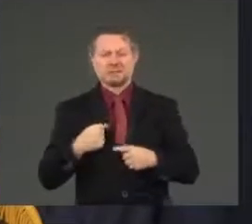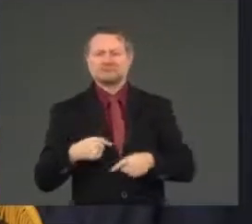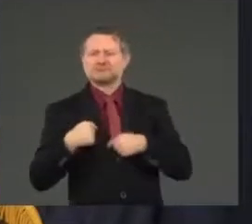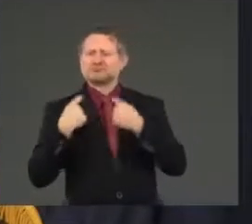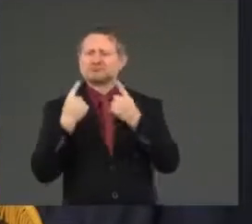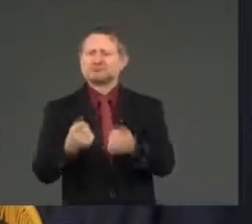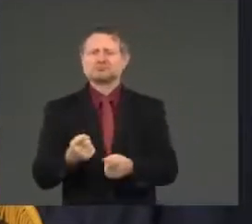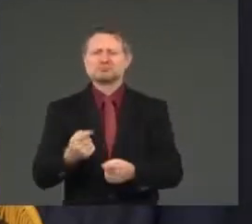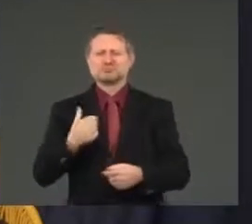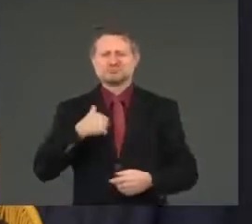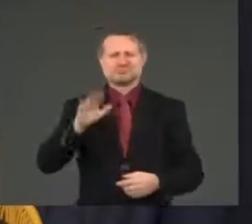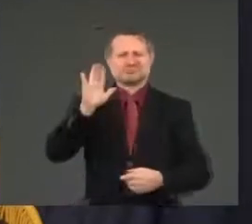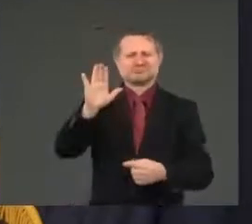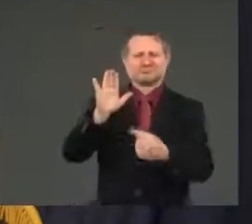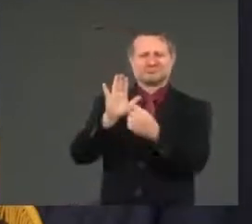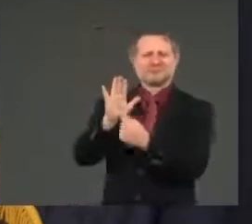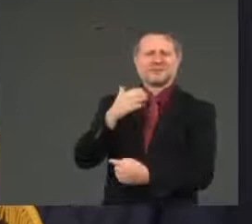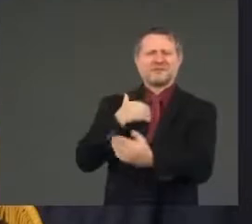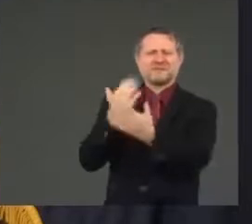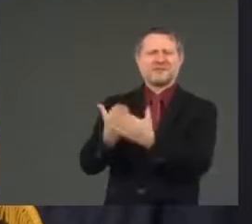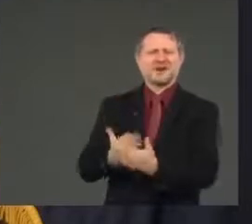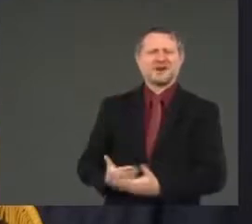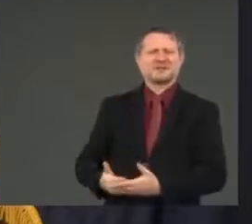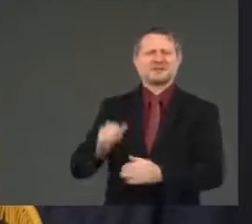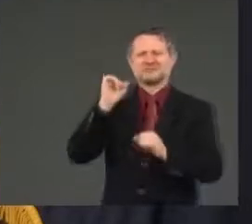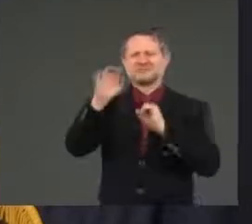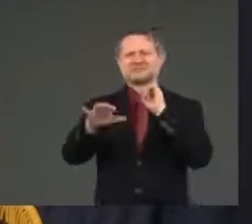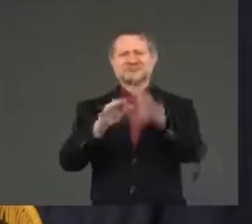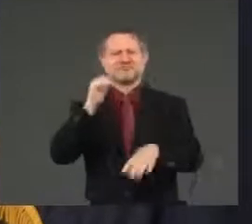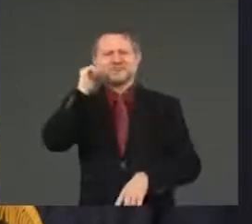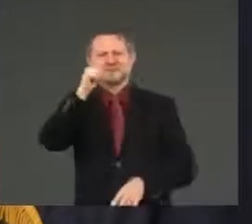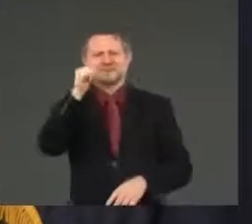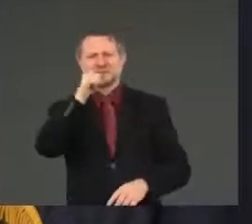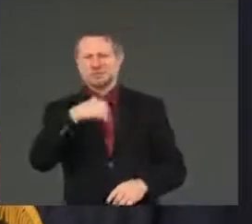facts every day, and I have every day.